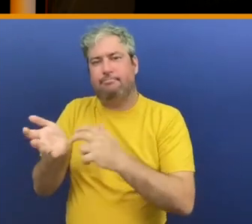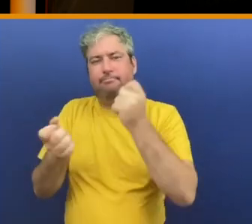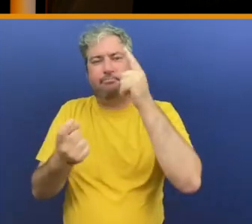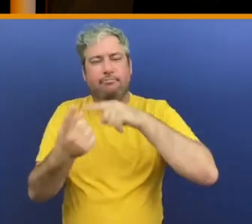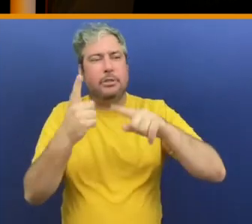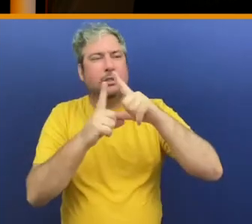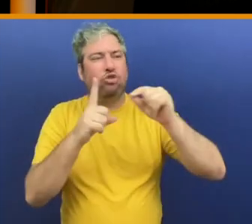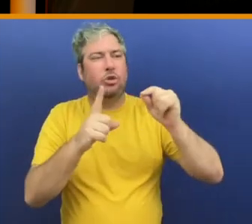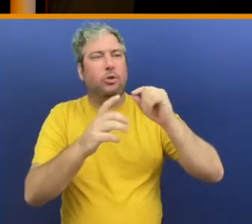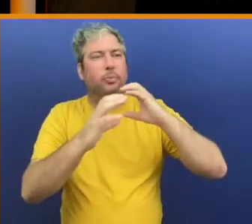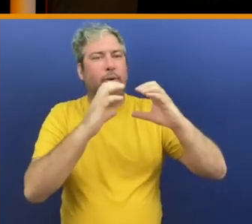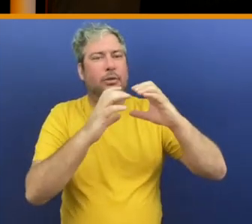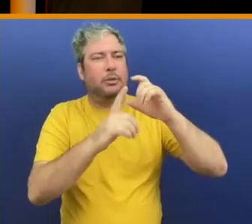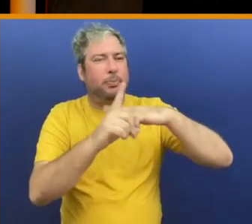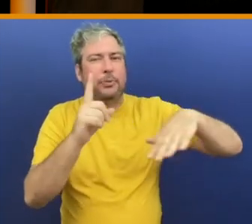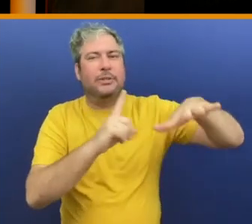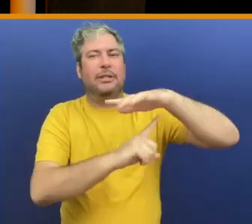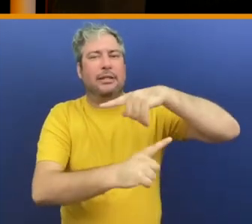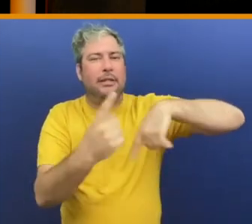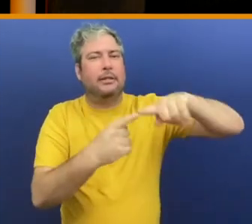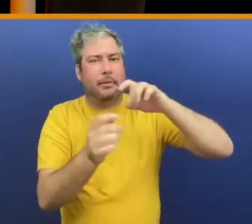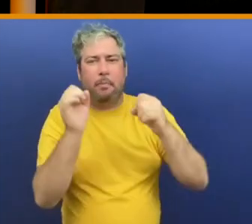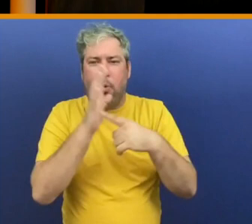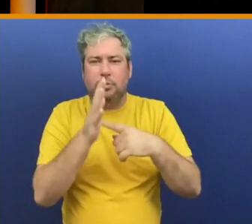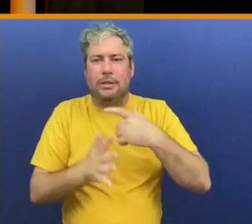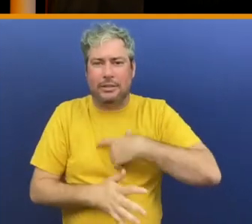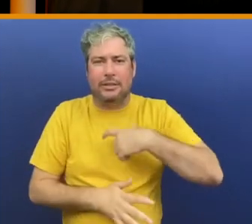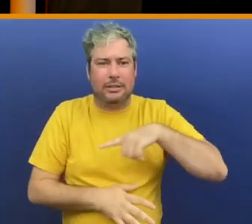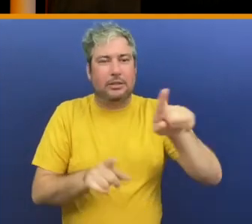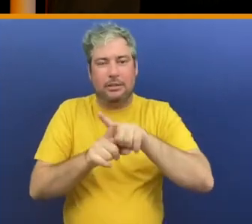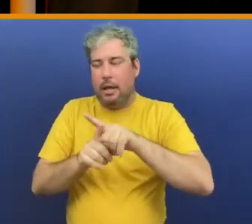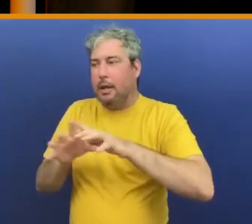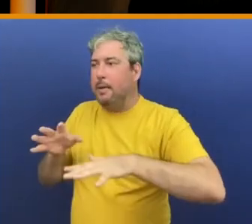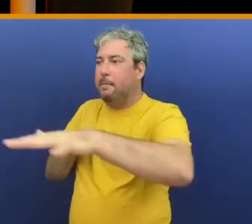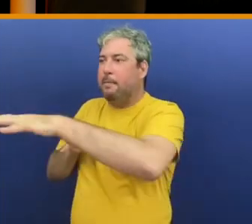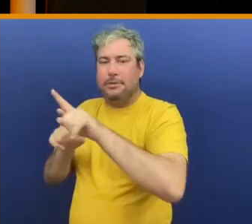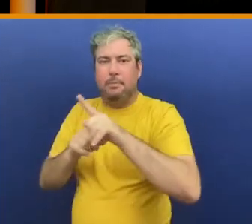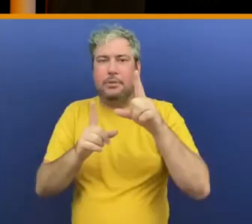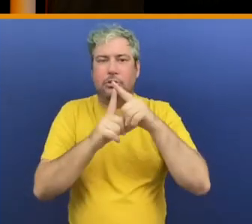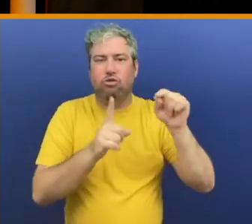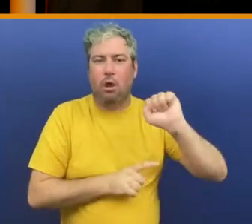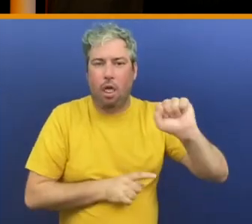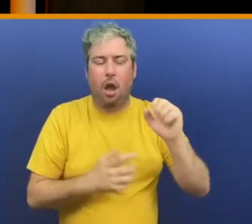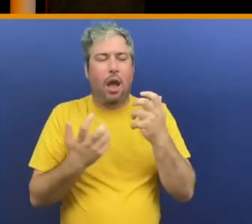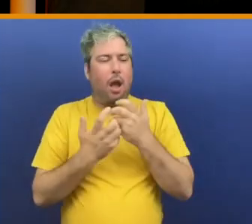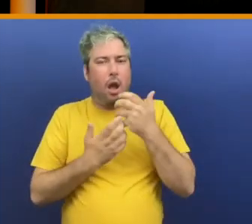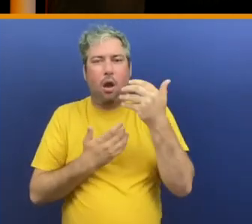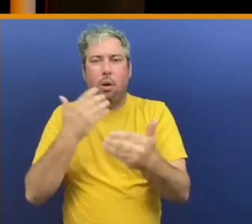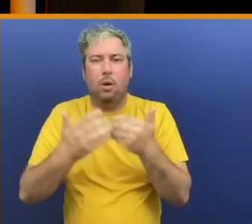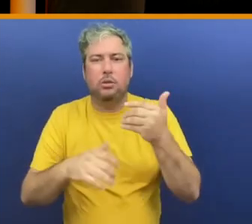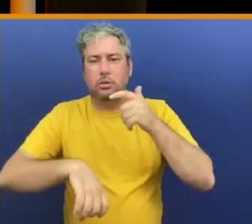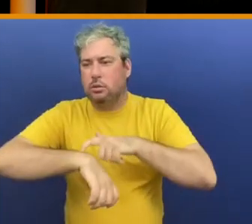how to move with the times to find new, better ways to make society work and not just stick with what we know because it feels